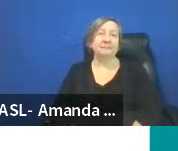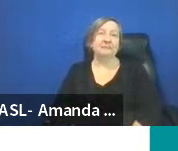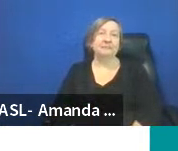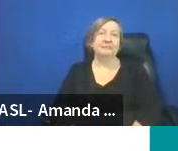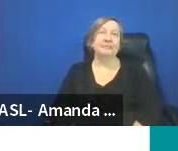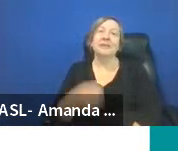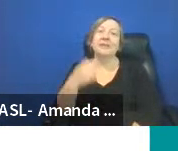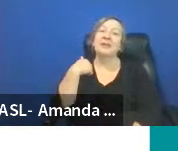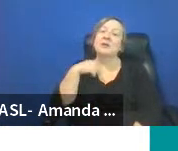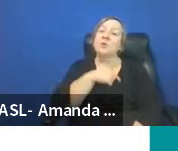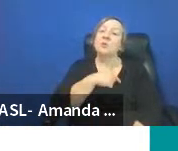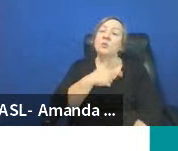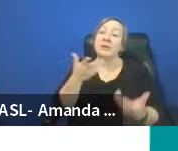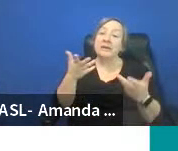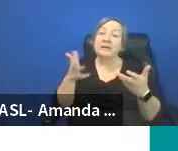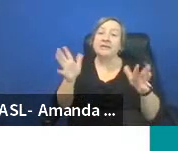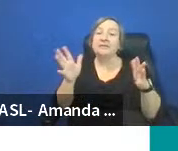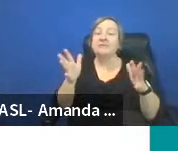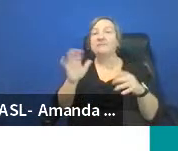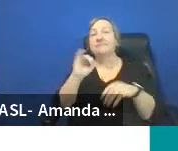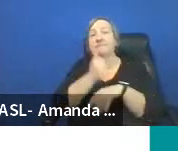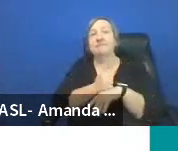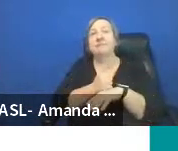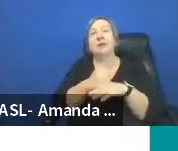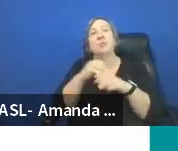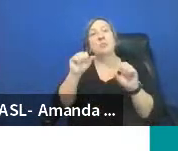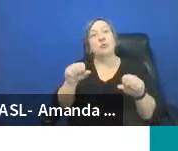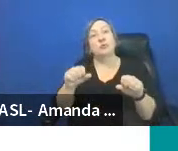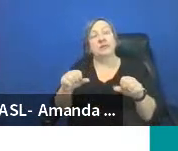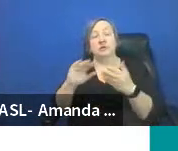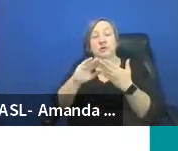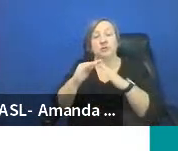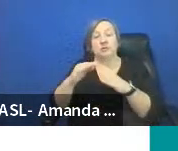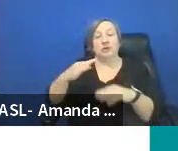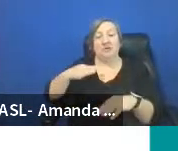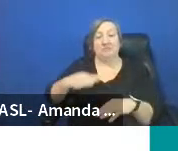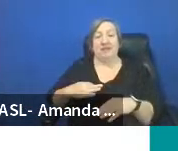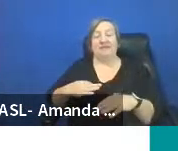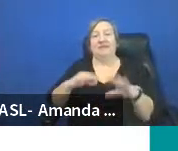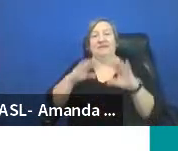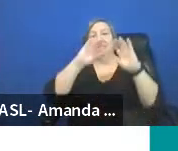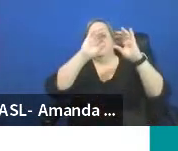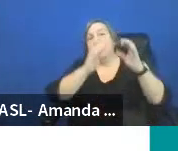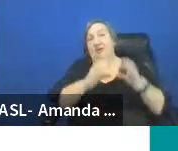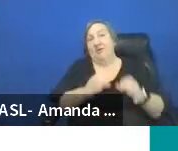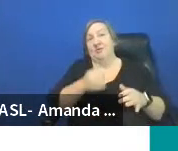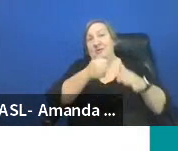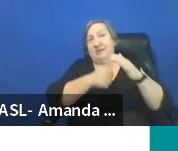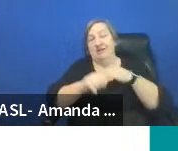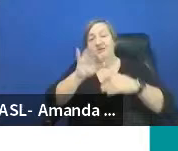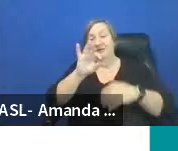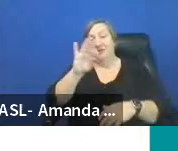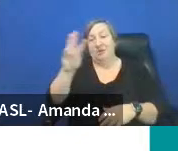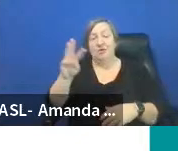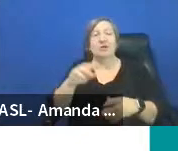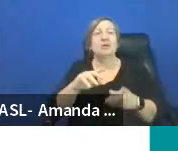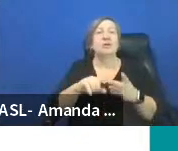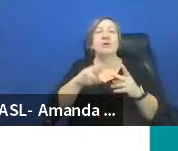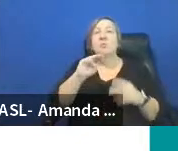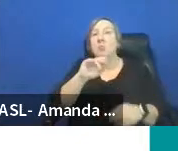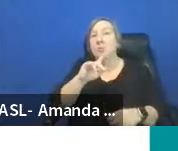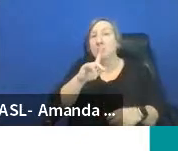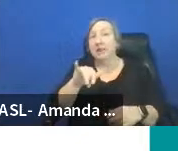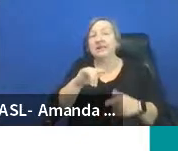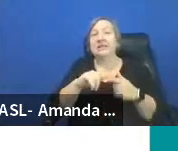So we have situated the potential community benefits into these categories under the framework: mobility and accessibility,